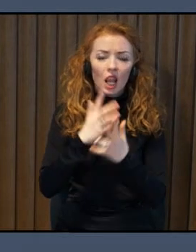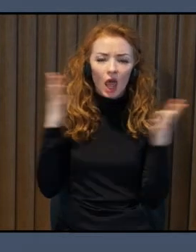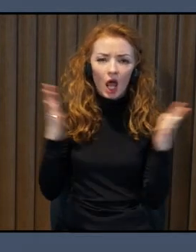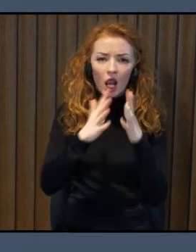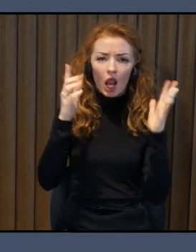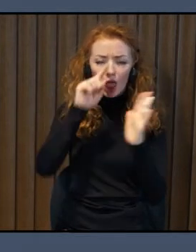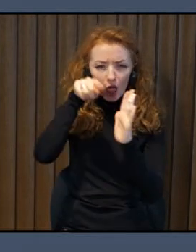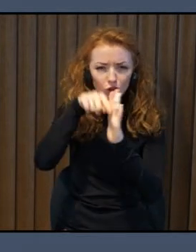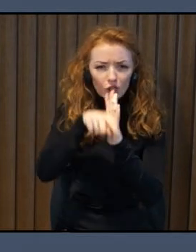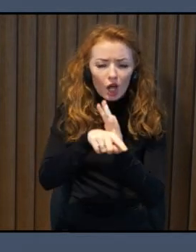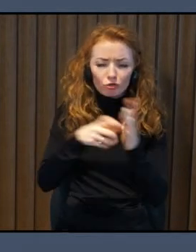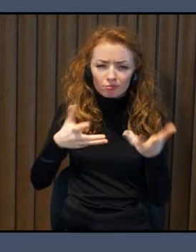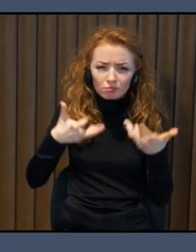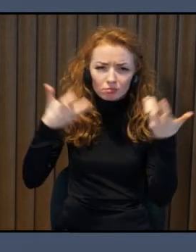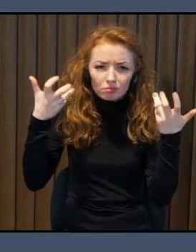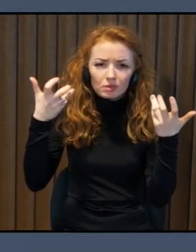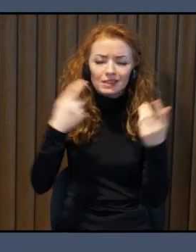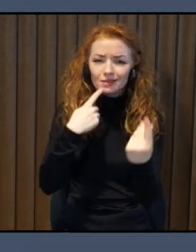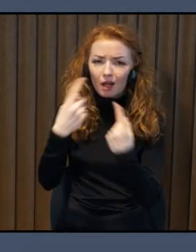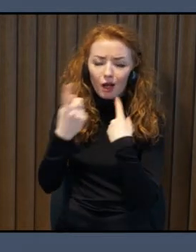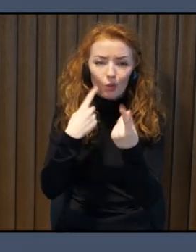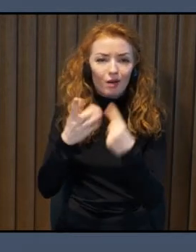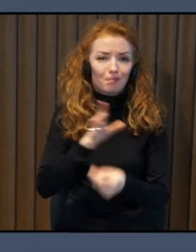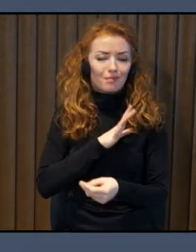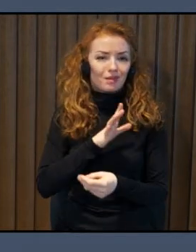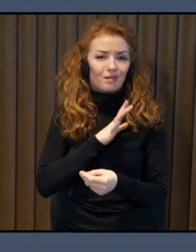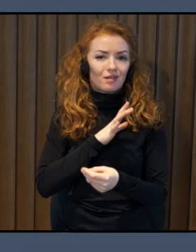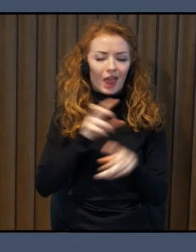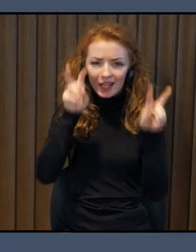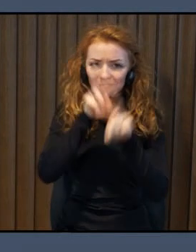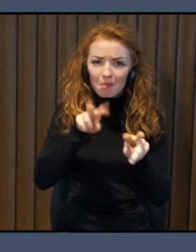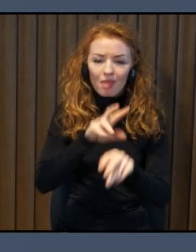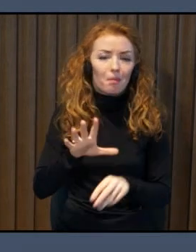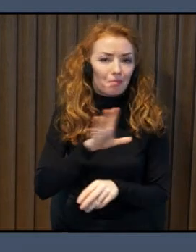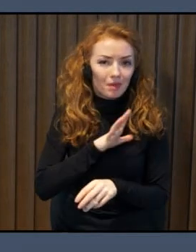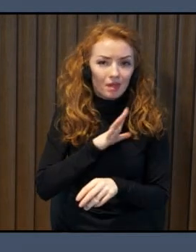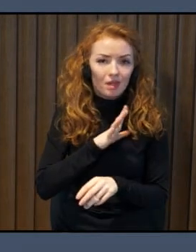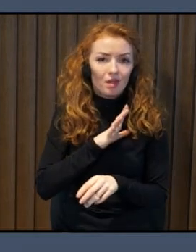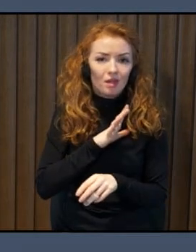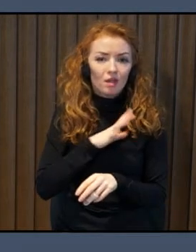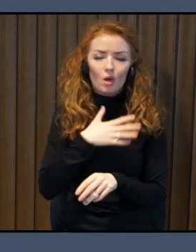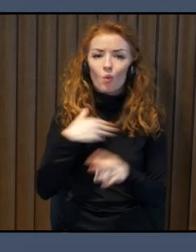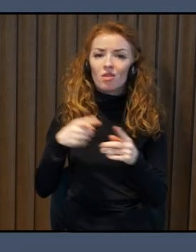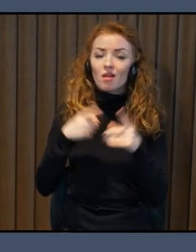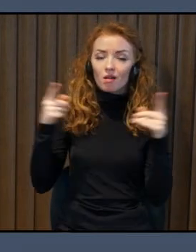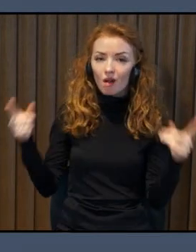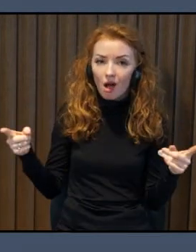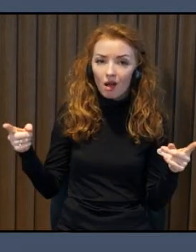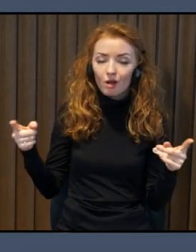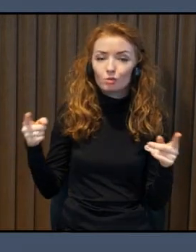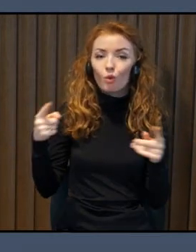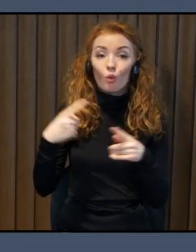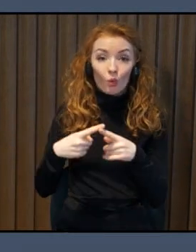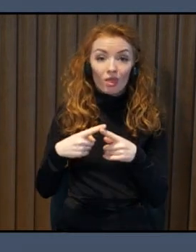in other examples, there was real trying to get in depth of